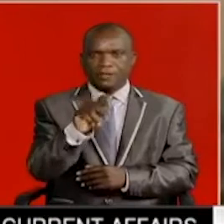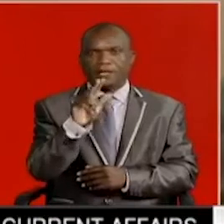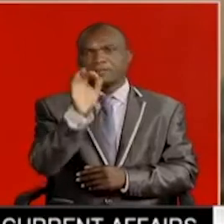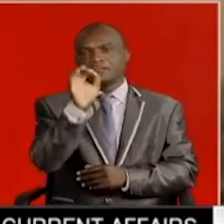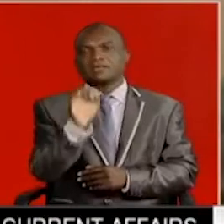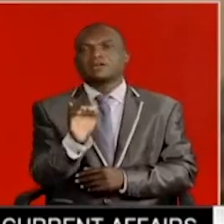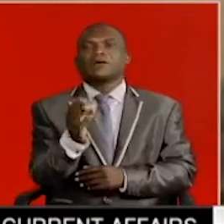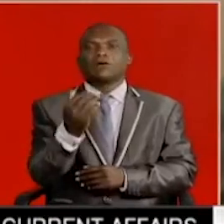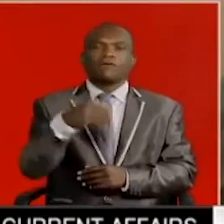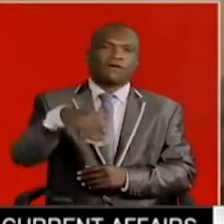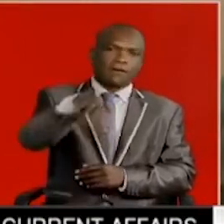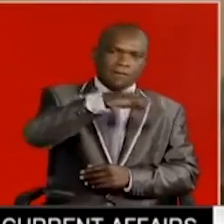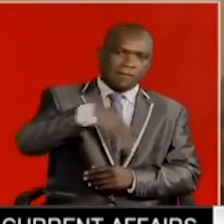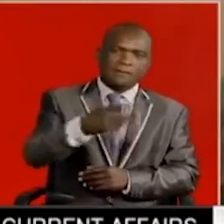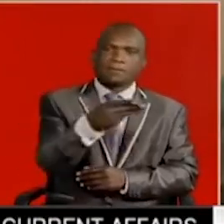total population.